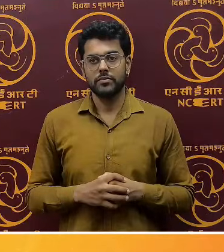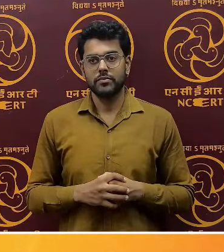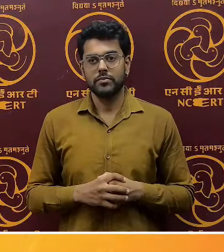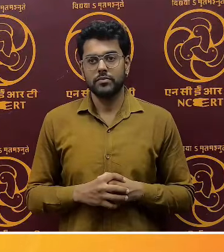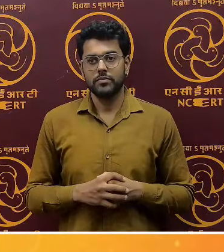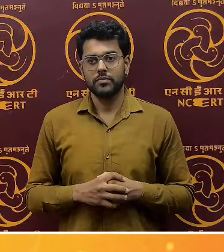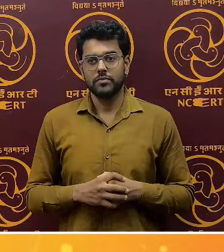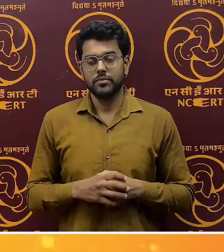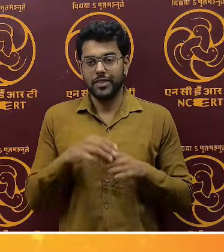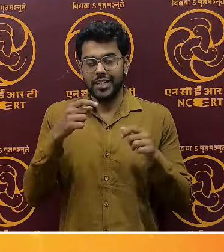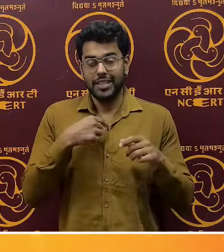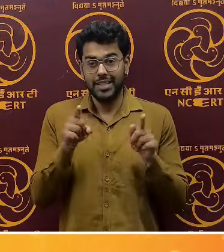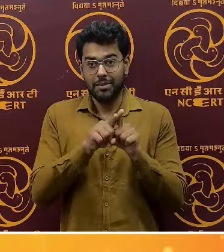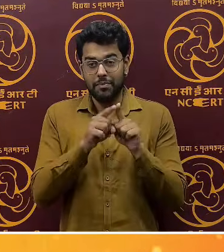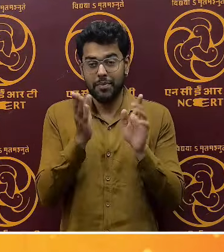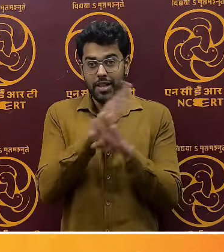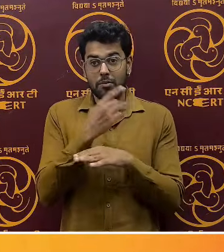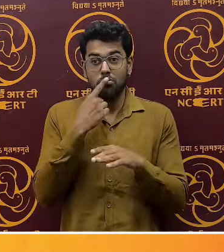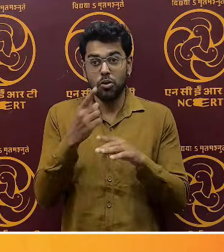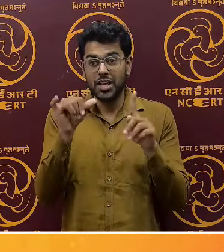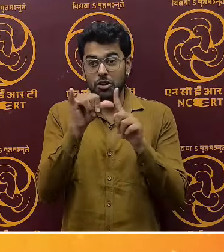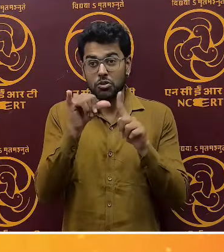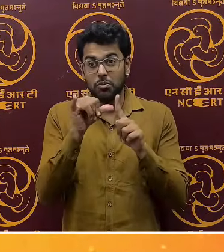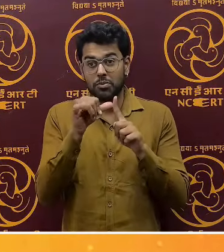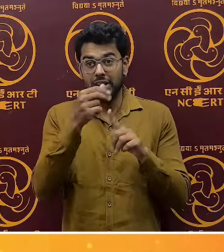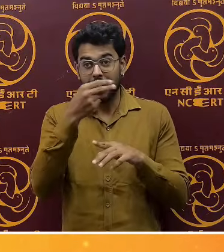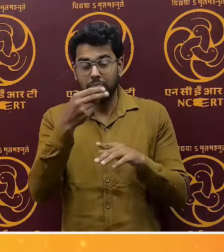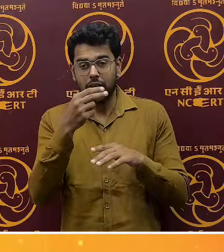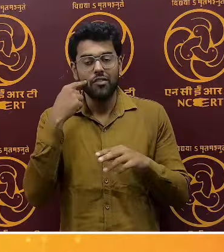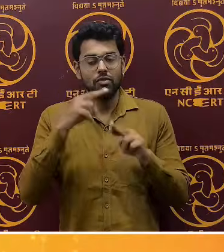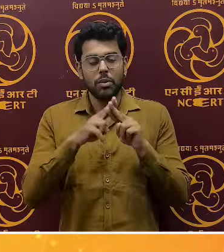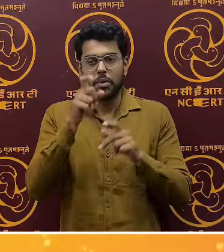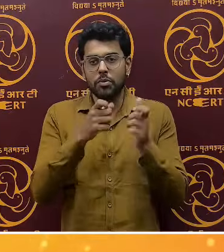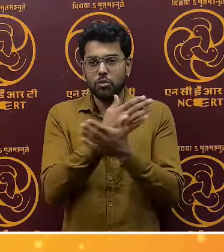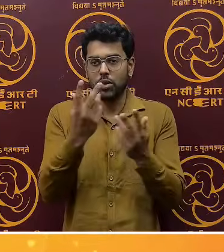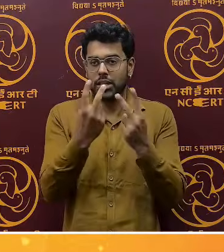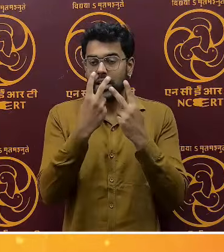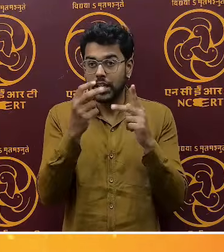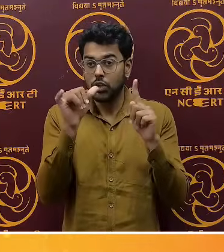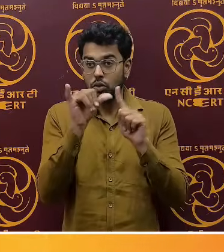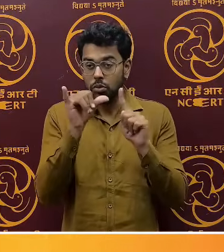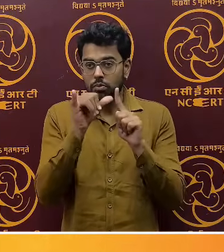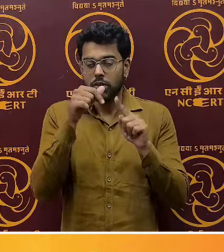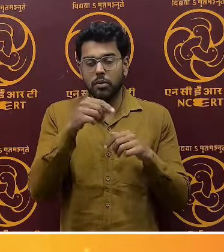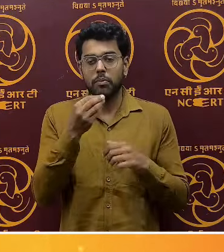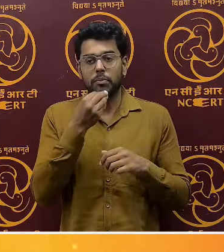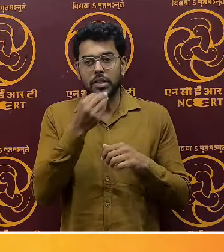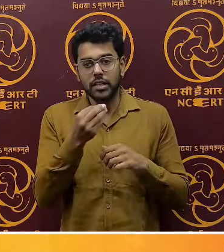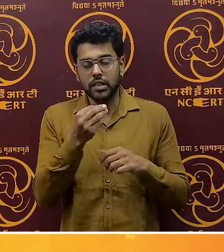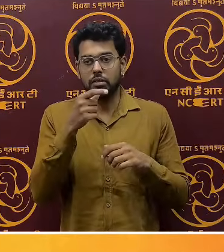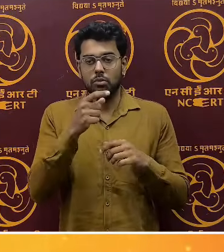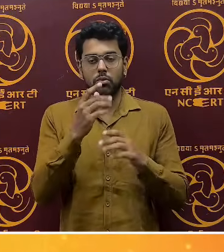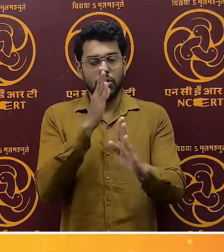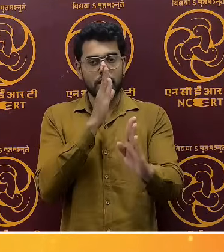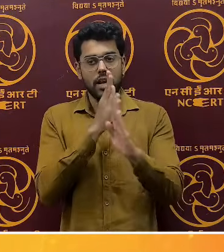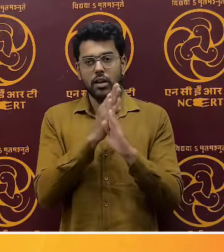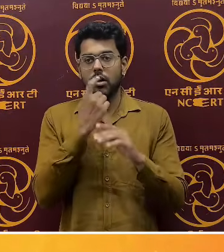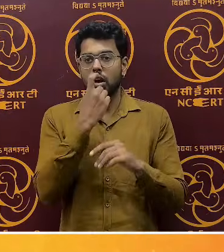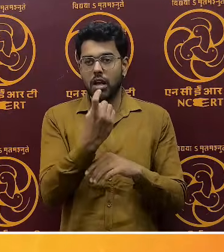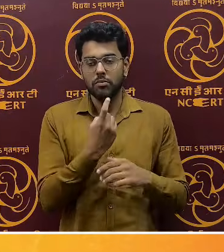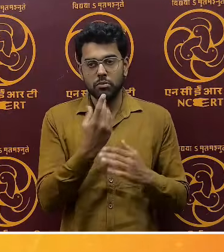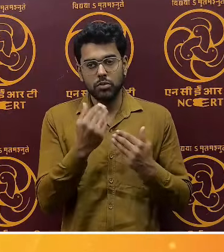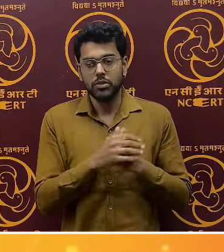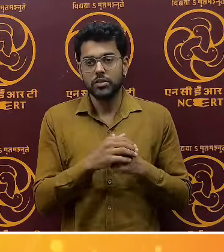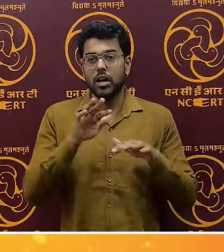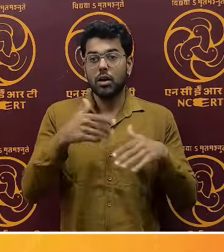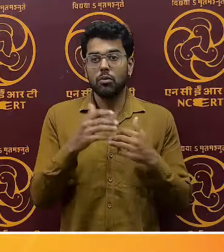diksha.training@ciet.nic.in. And as I mentioned, our YouTube channels at the beginning. So if you're watching us via our YouTube channels, you can directly ask your questions in the live chat